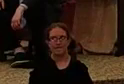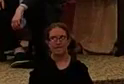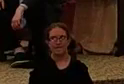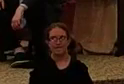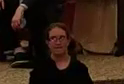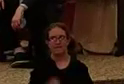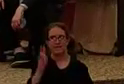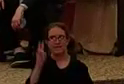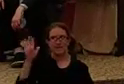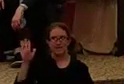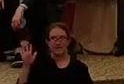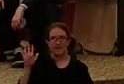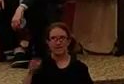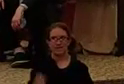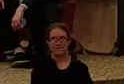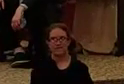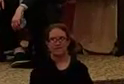75.